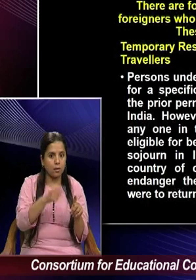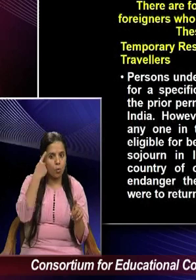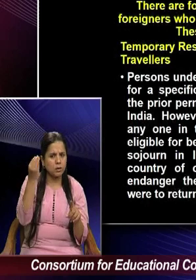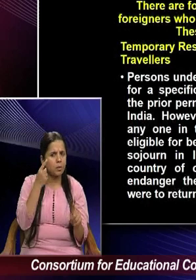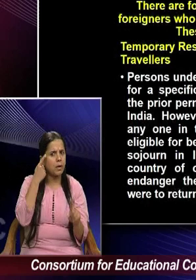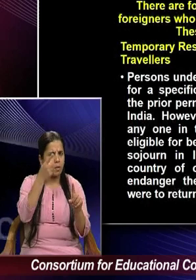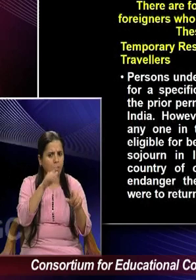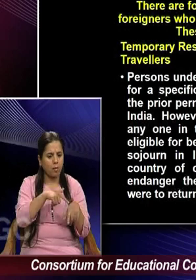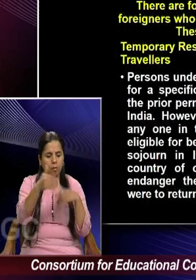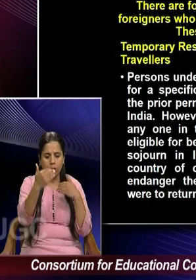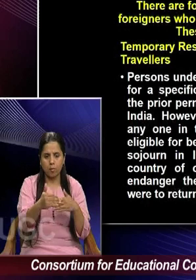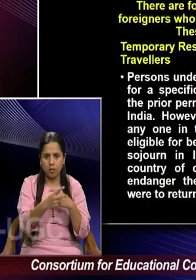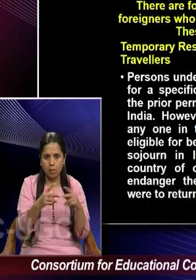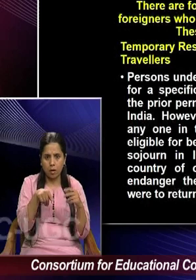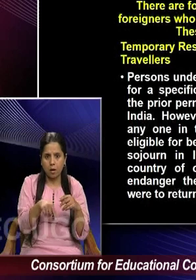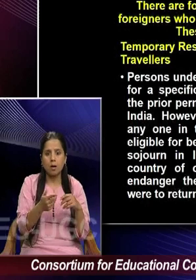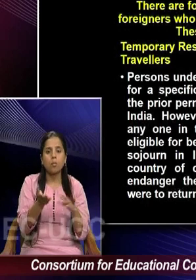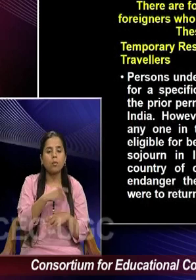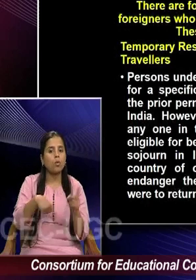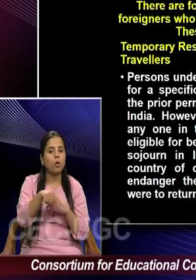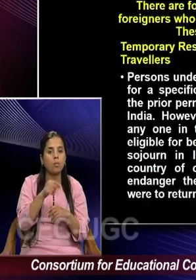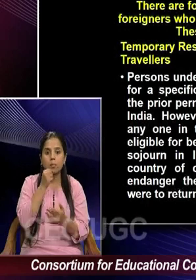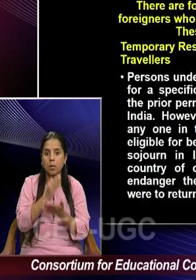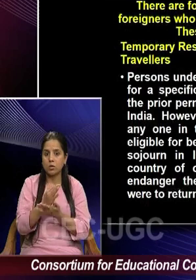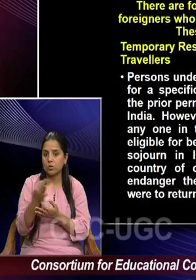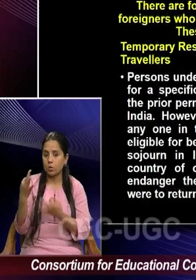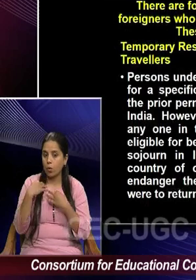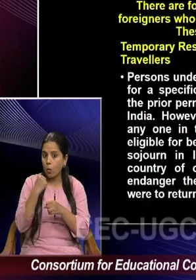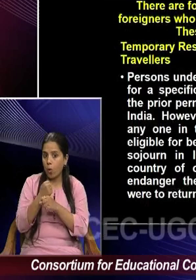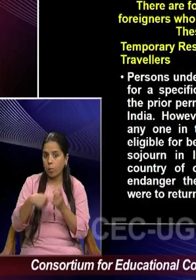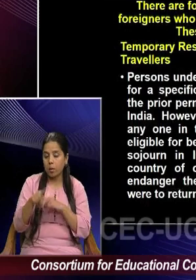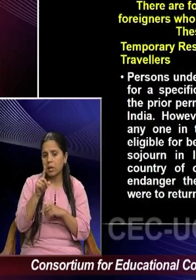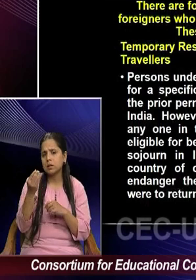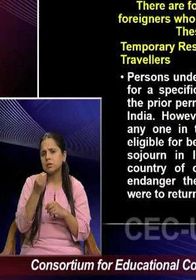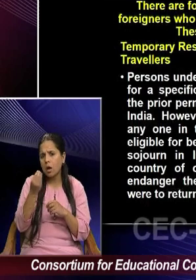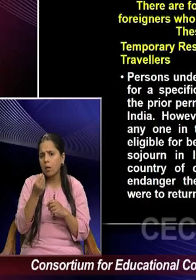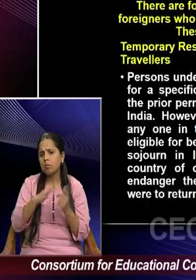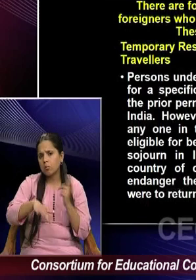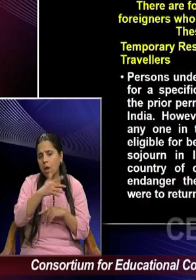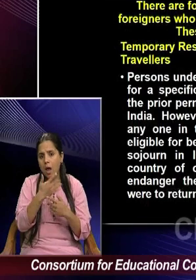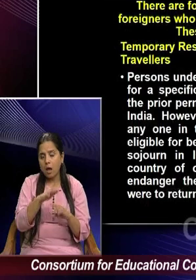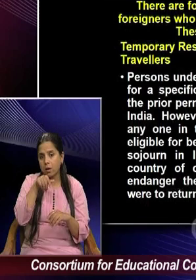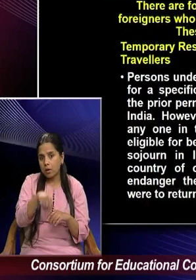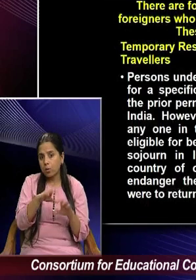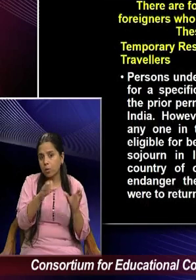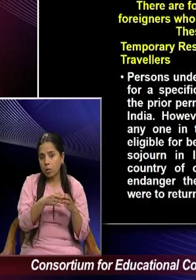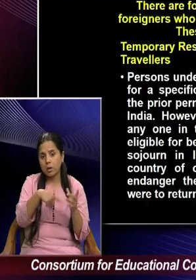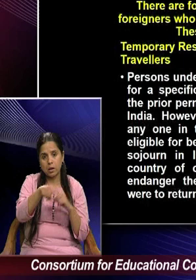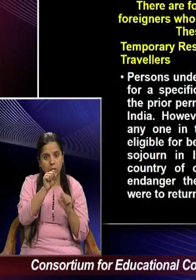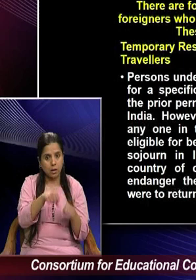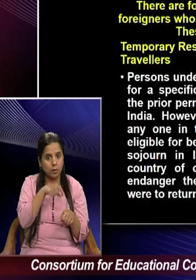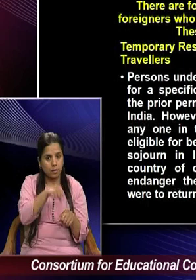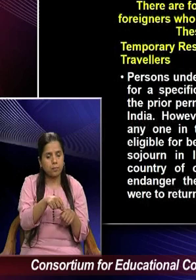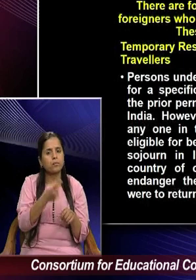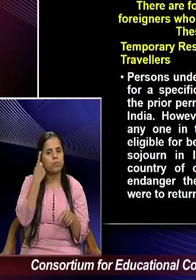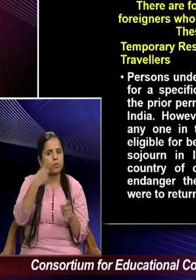purpose and duration with the prior permission of the government of India. However, in certain circumstances, anyone in this category could become